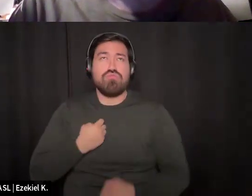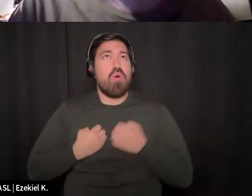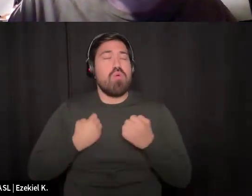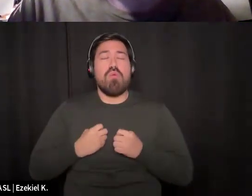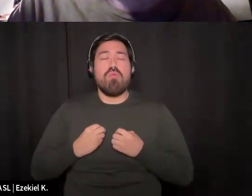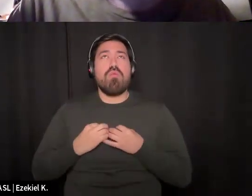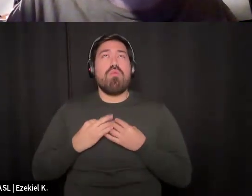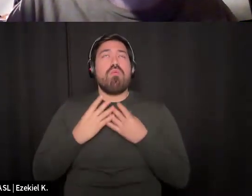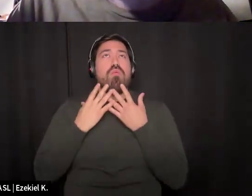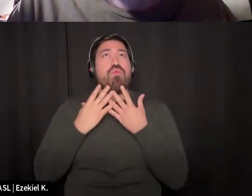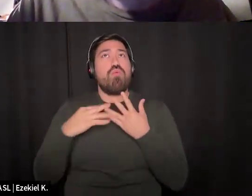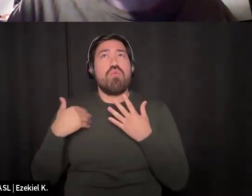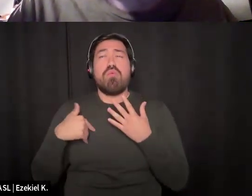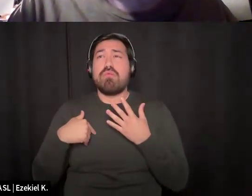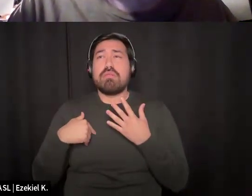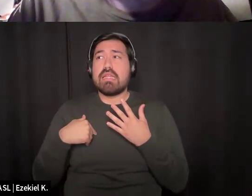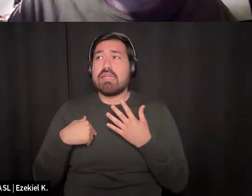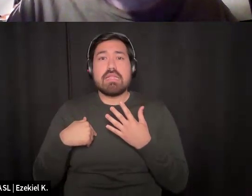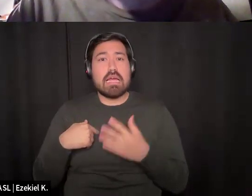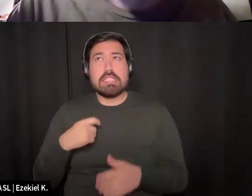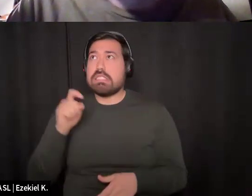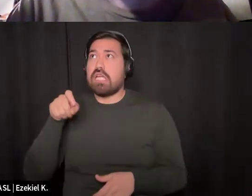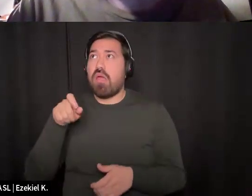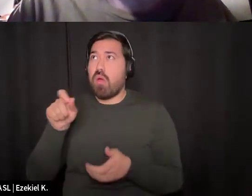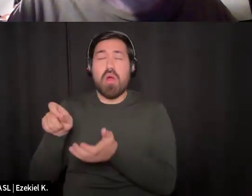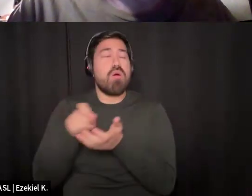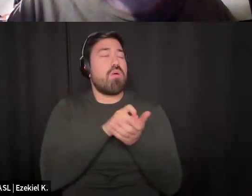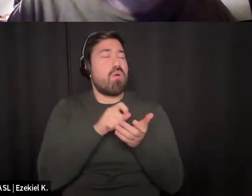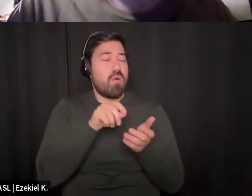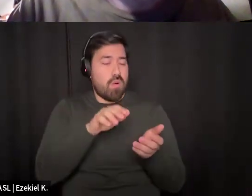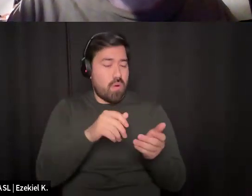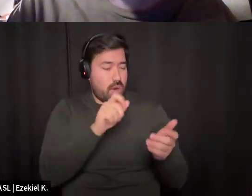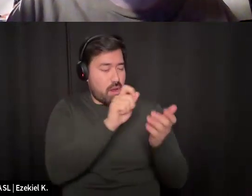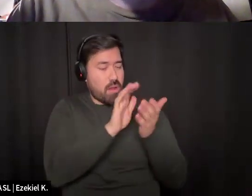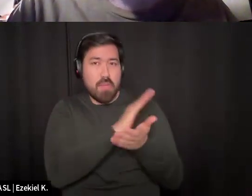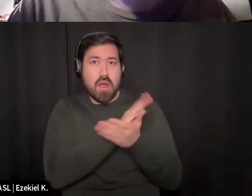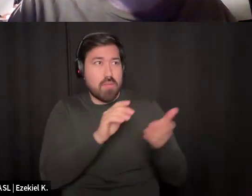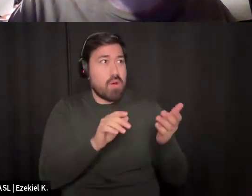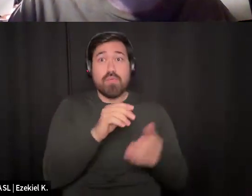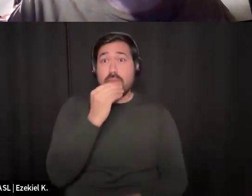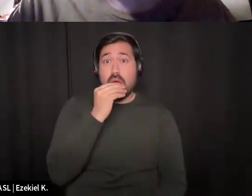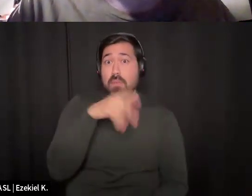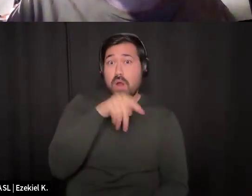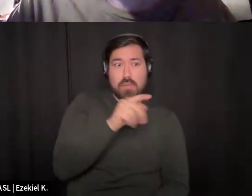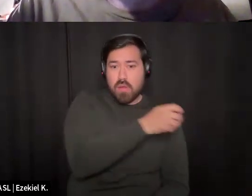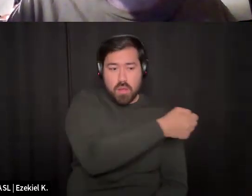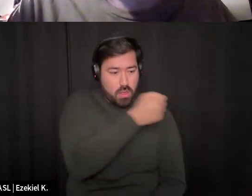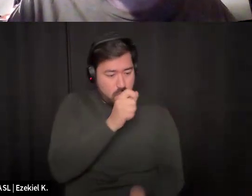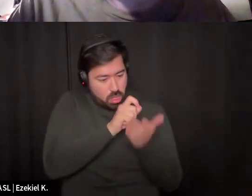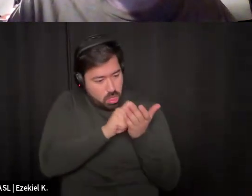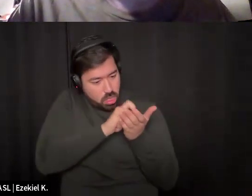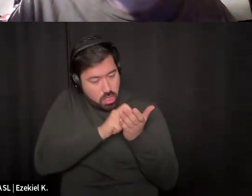like grab a notepad from inside my apartment and come back out and just pay attention to that